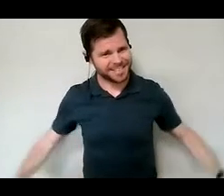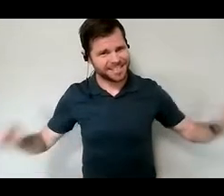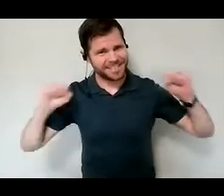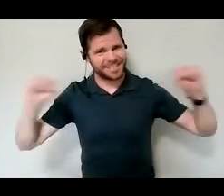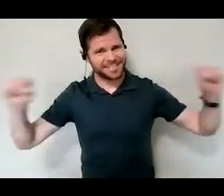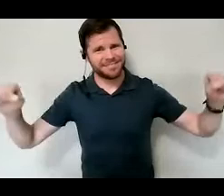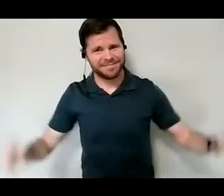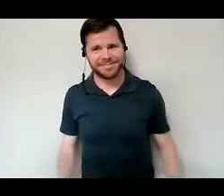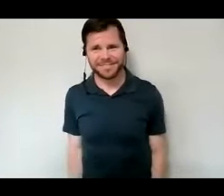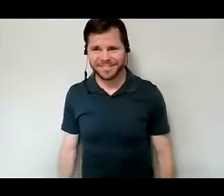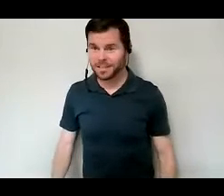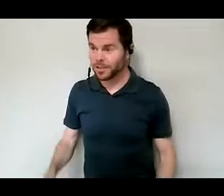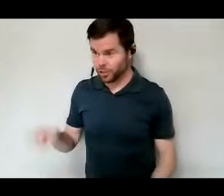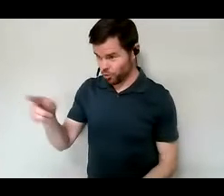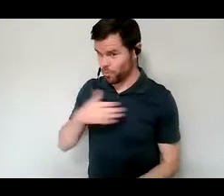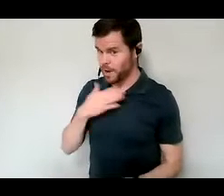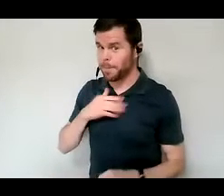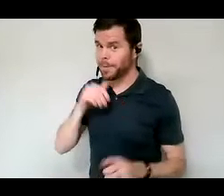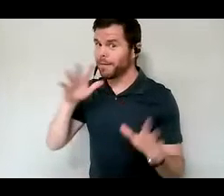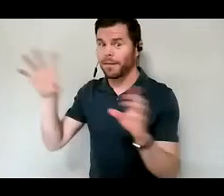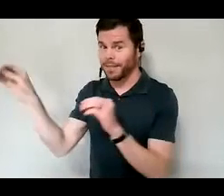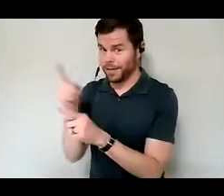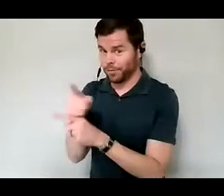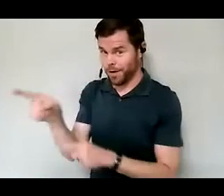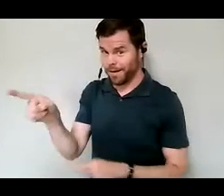Aren't you glad you didn't leave, Emily?